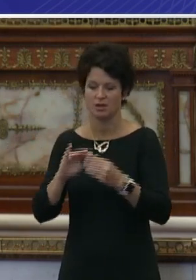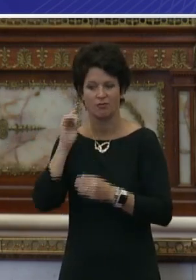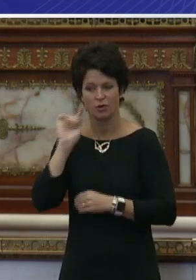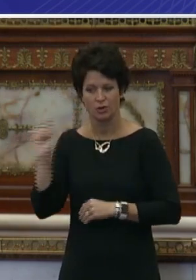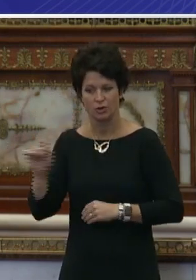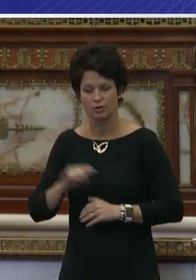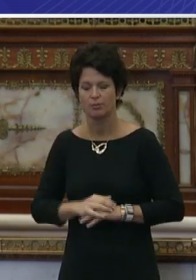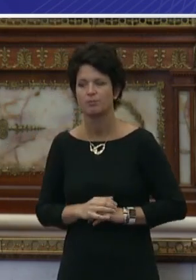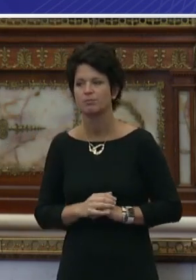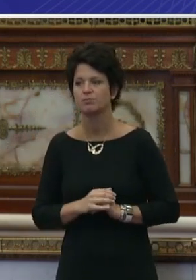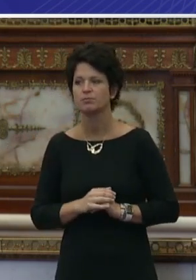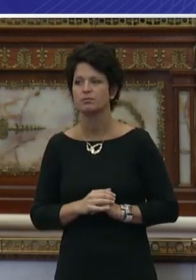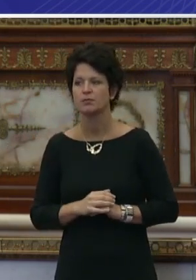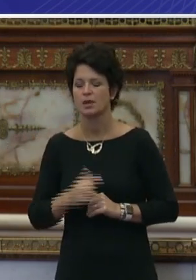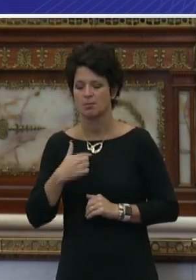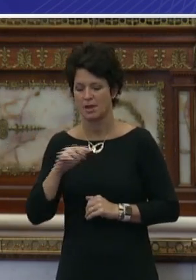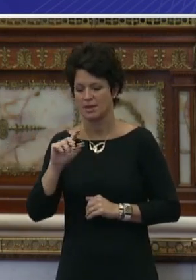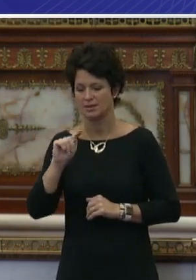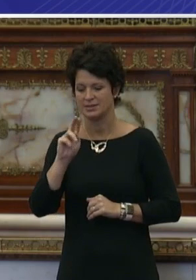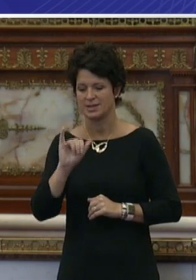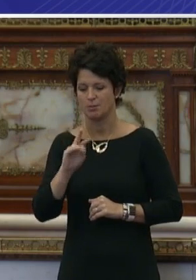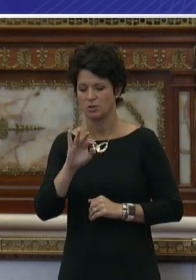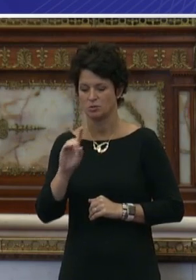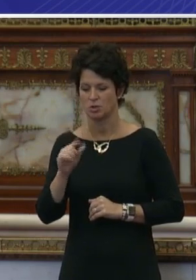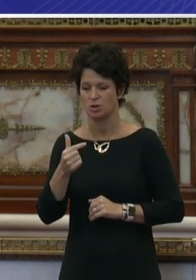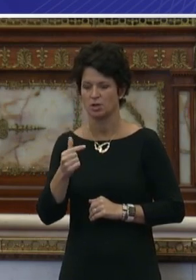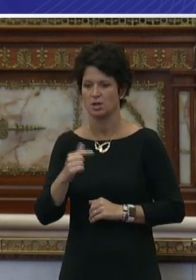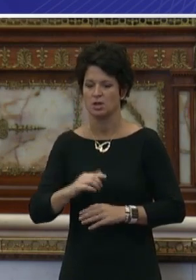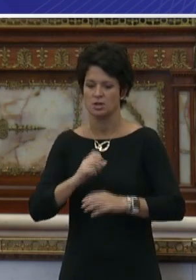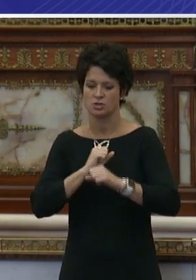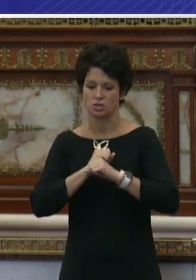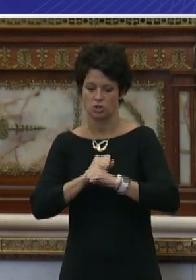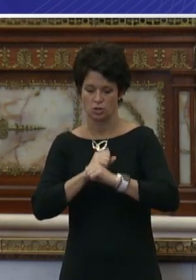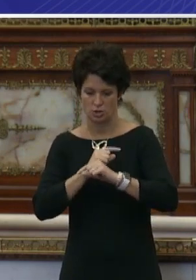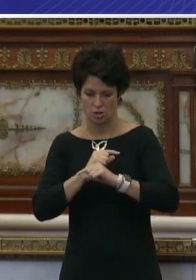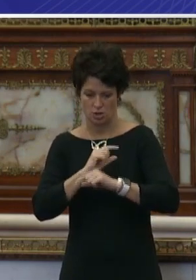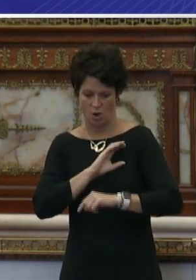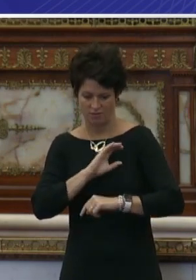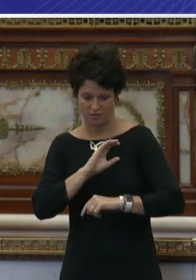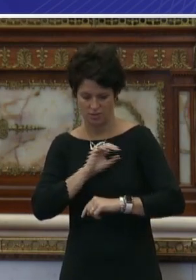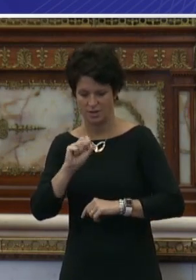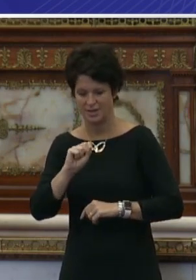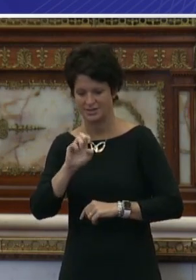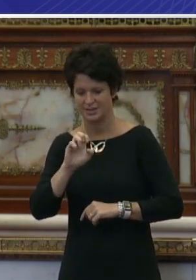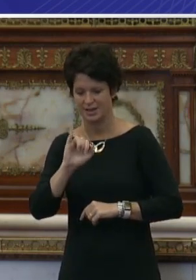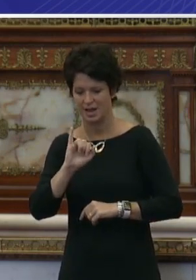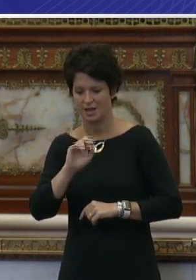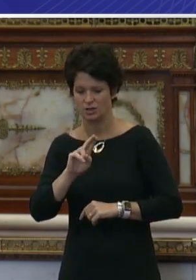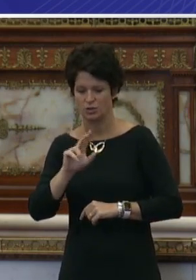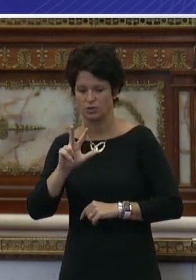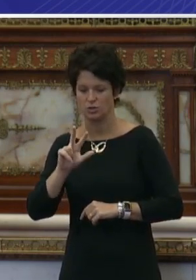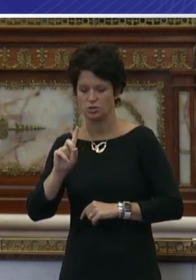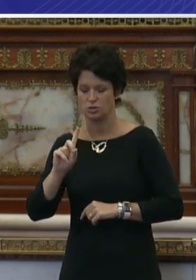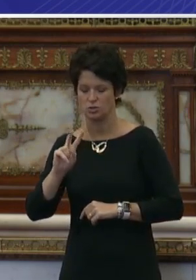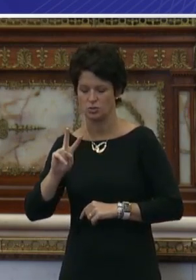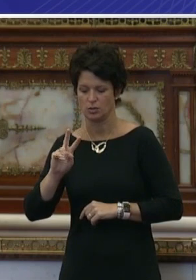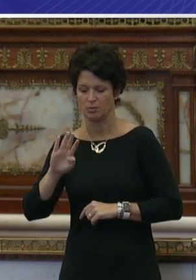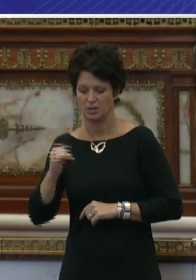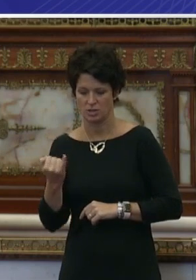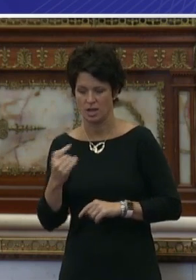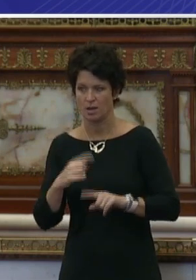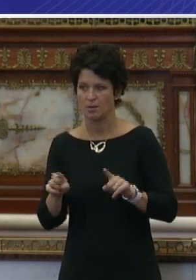her. I am Tammy Richburg, a security officer in Philadelphia and a union member with SEIU 32BJ. I know all too well